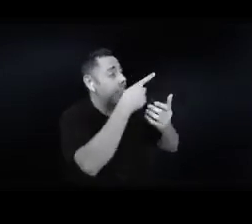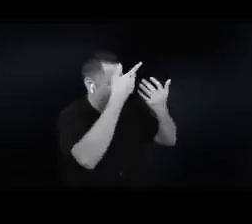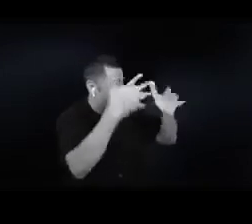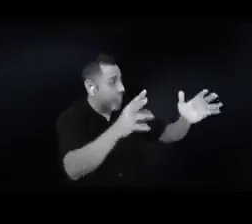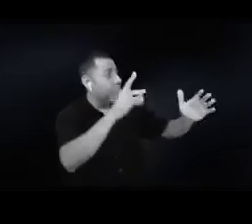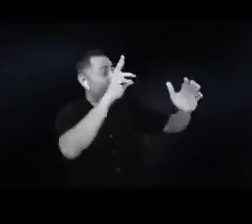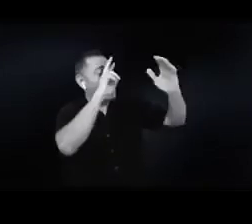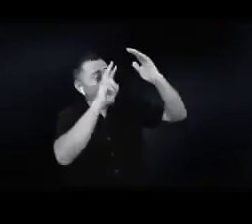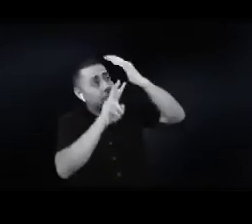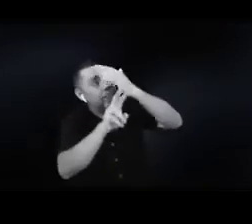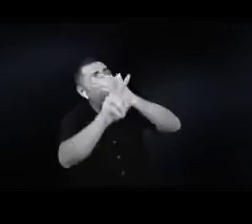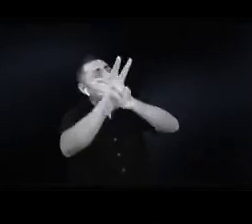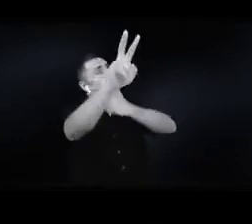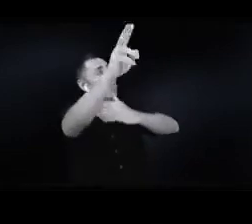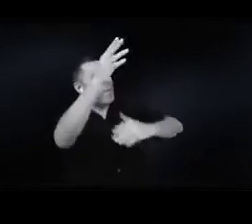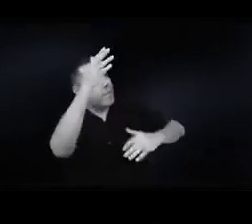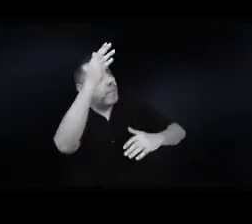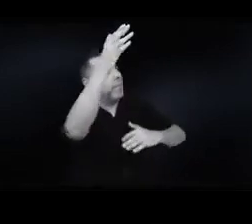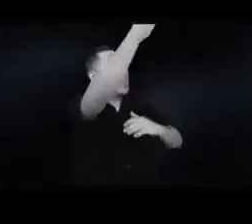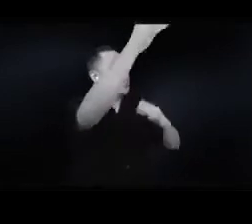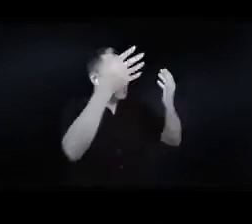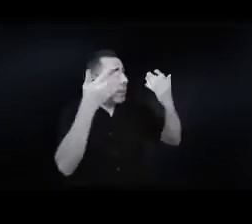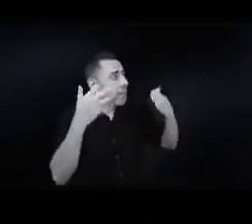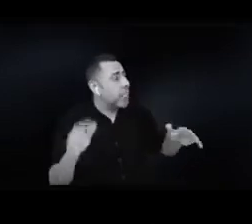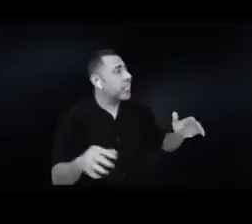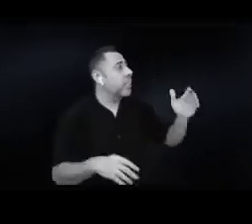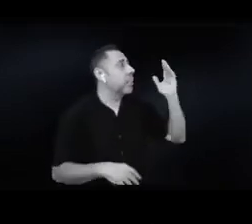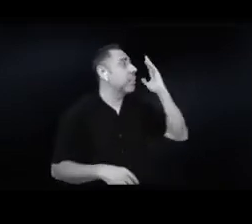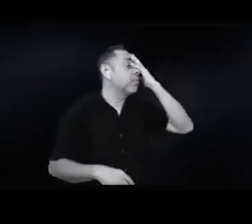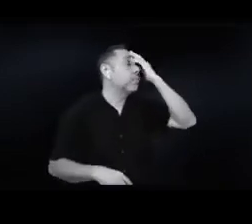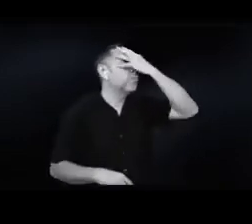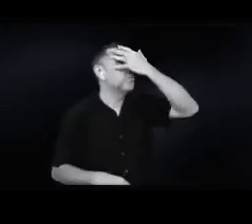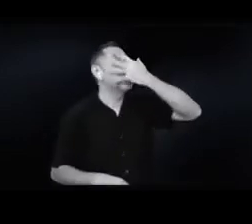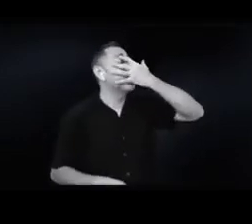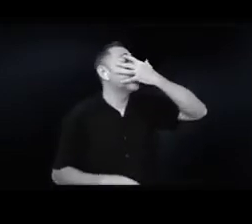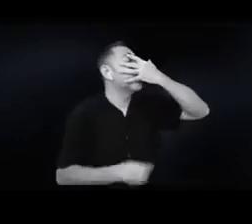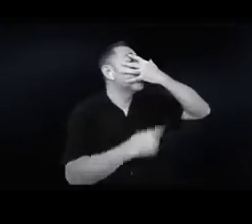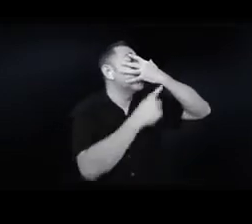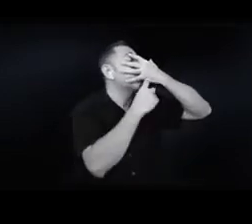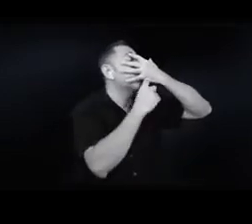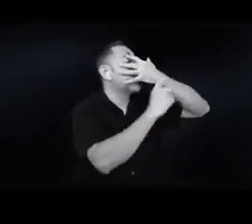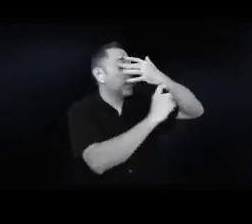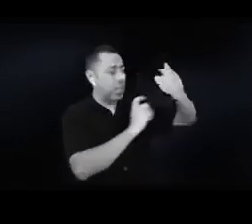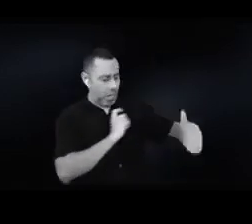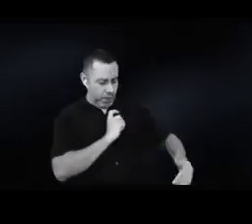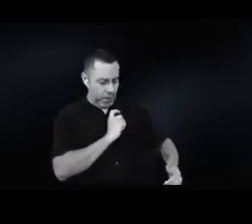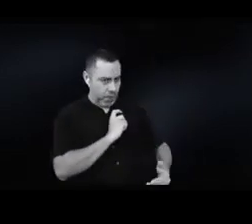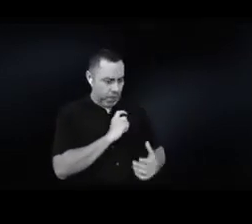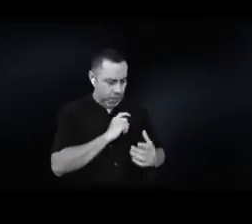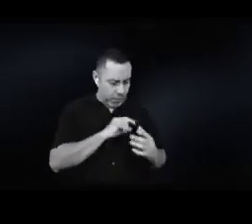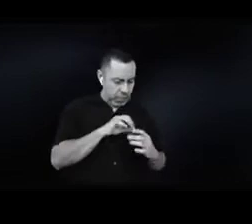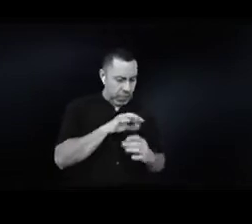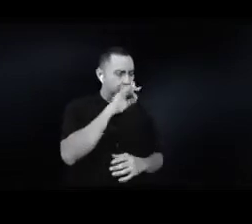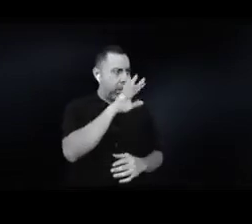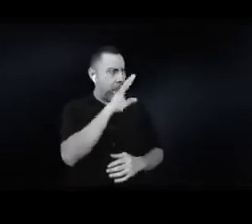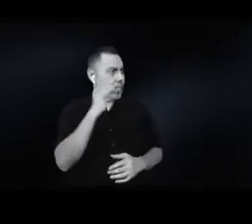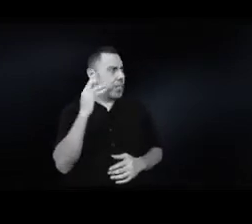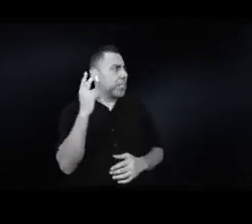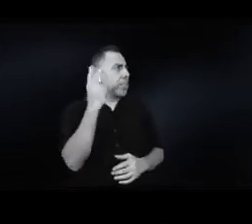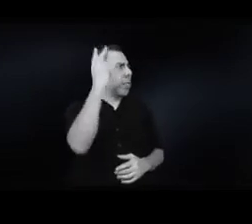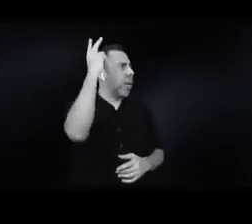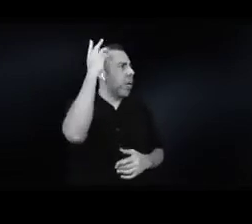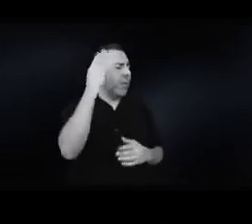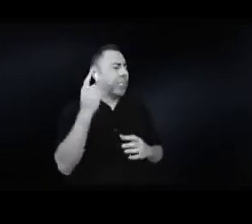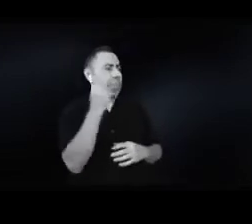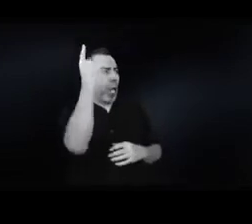Were they giving me a piece of your spirit, or some knowledge or desire